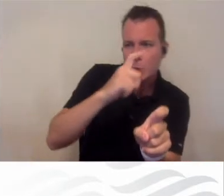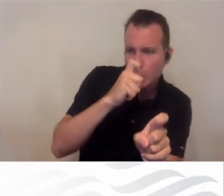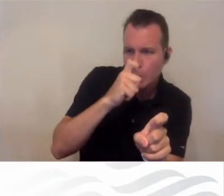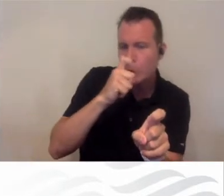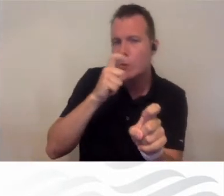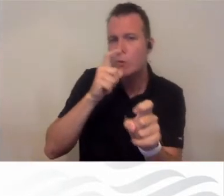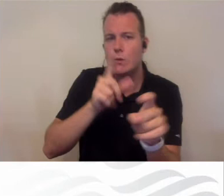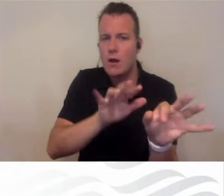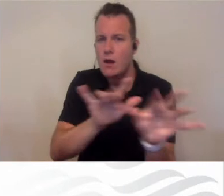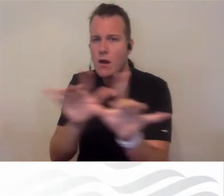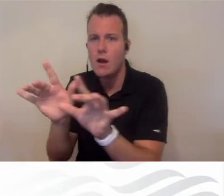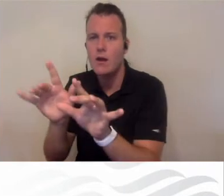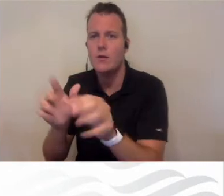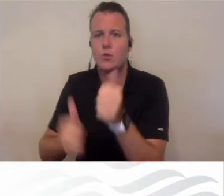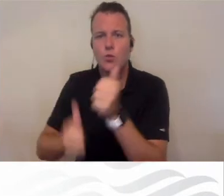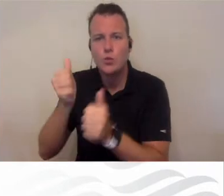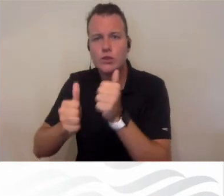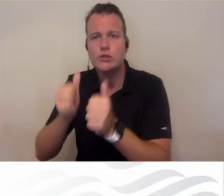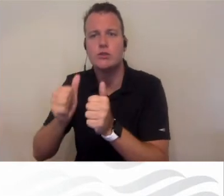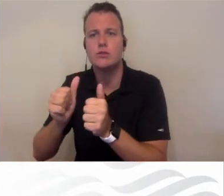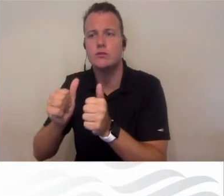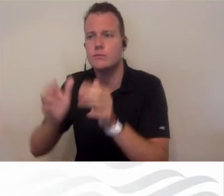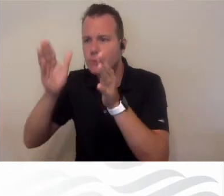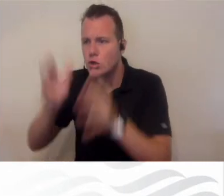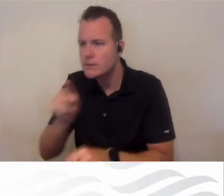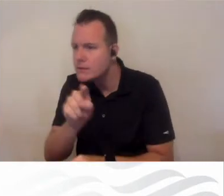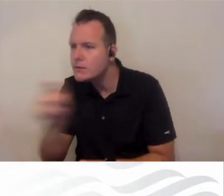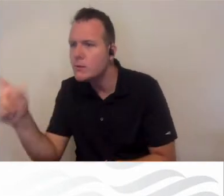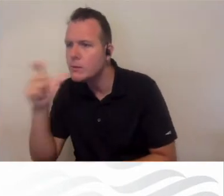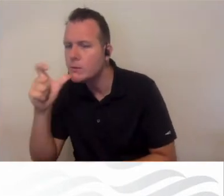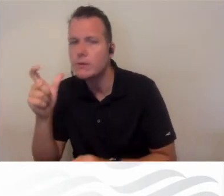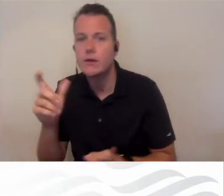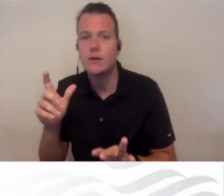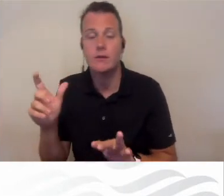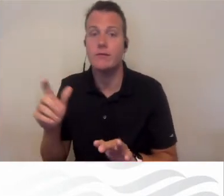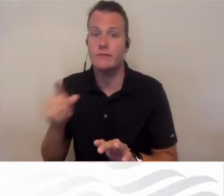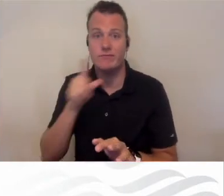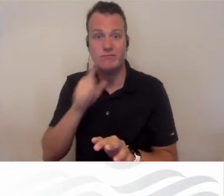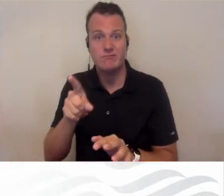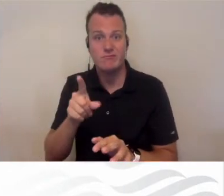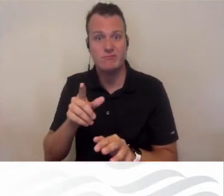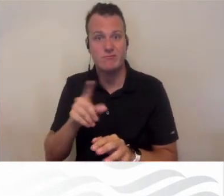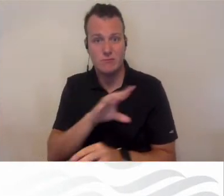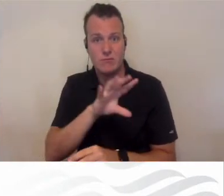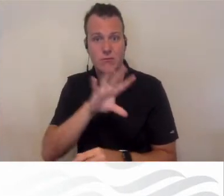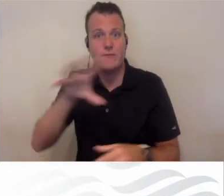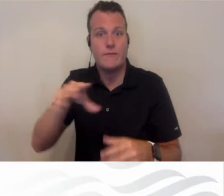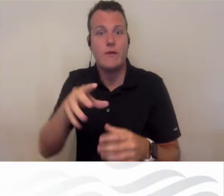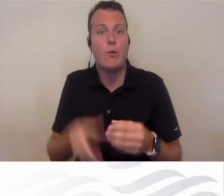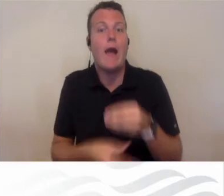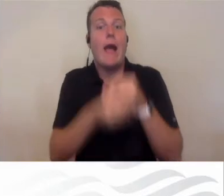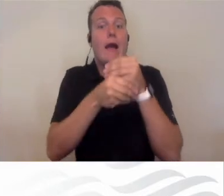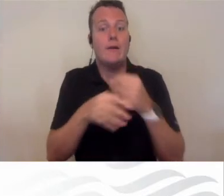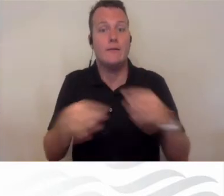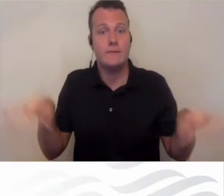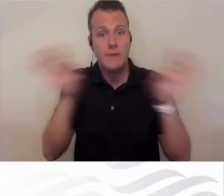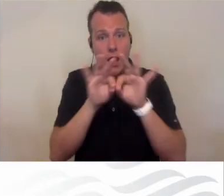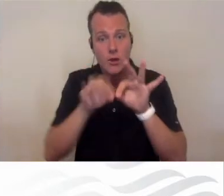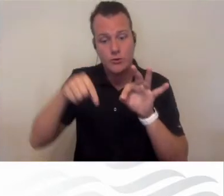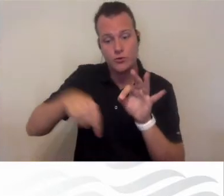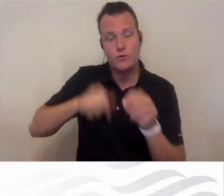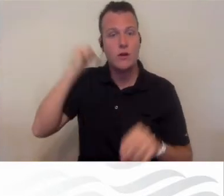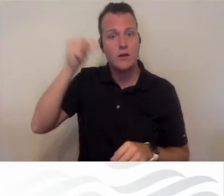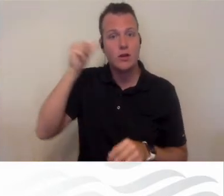all that type of thing, what professionals doing that. So that adds value to the profession. It also will likely